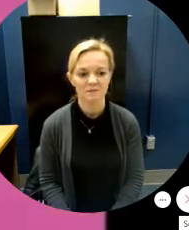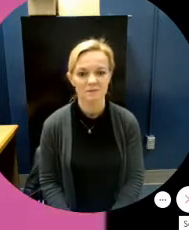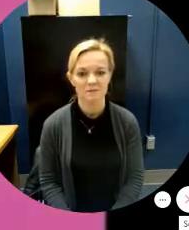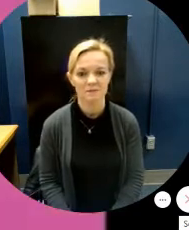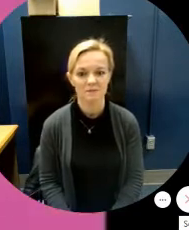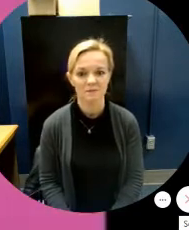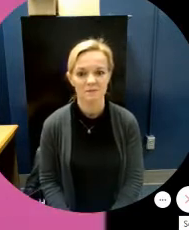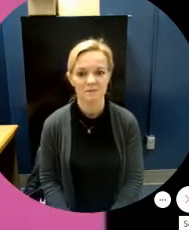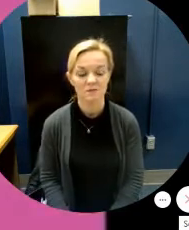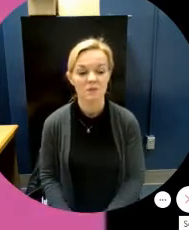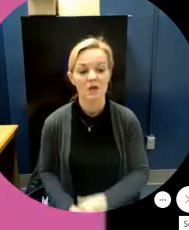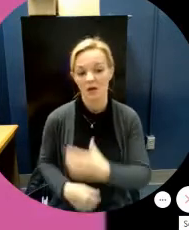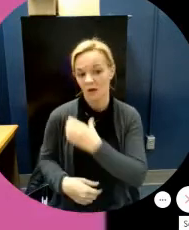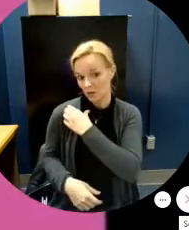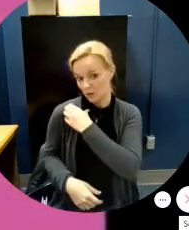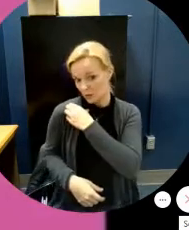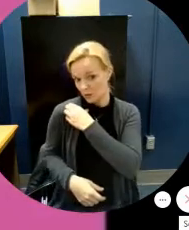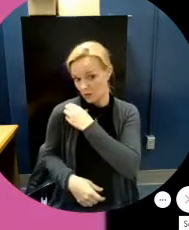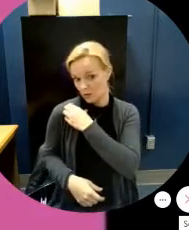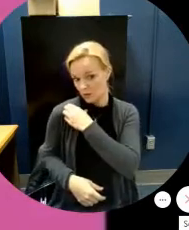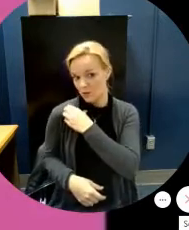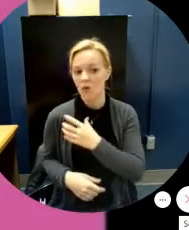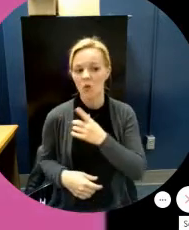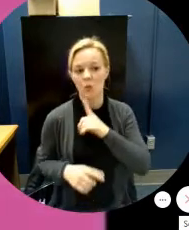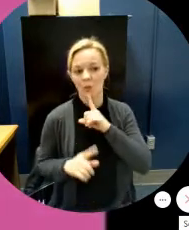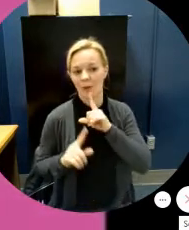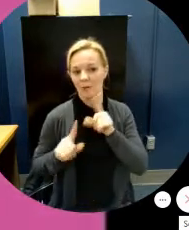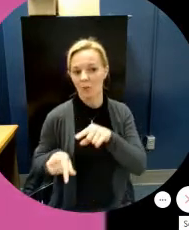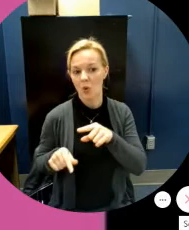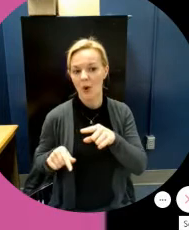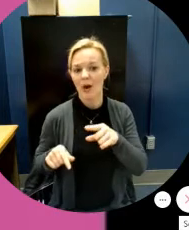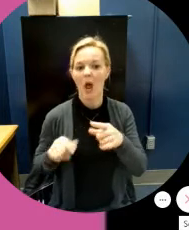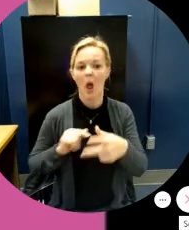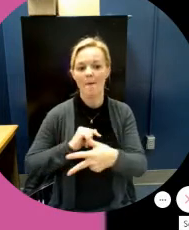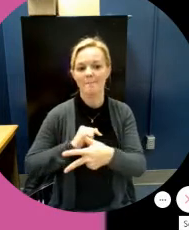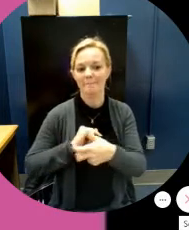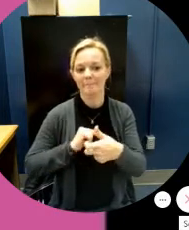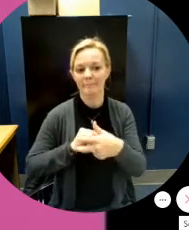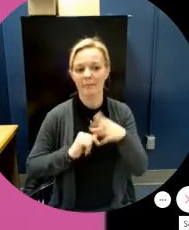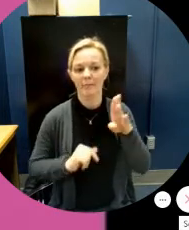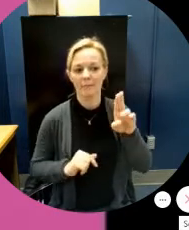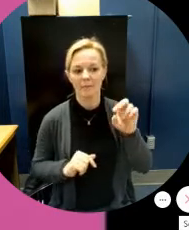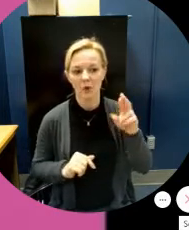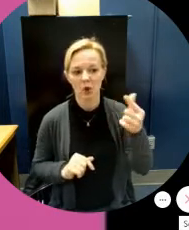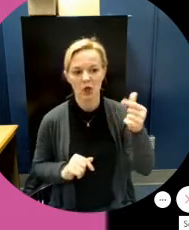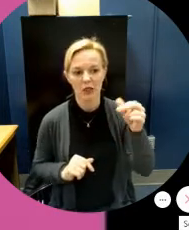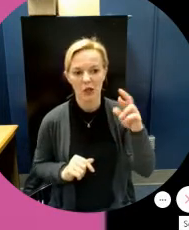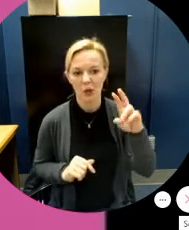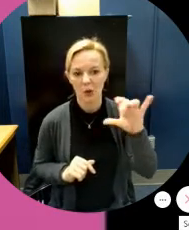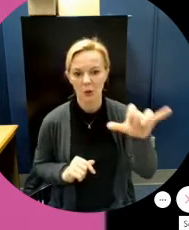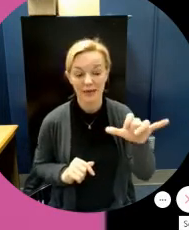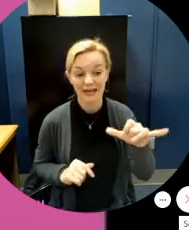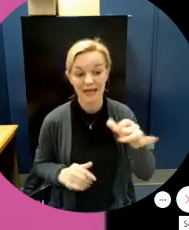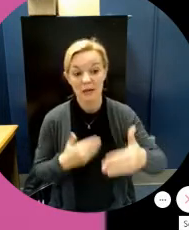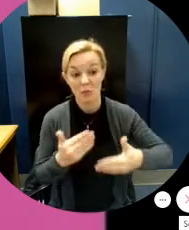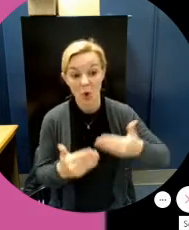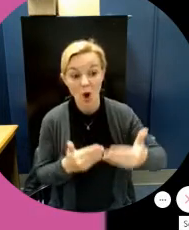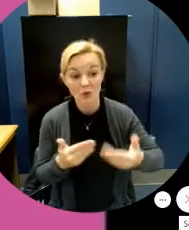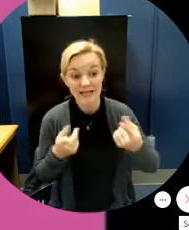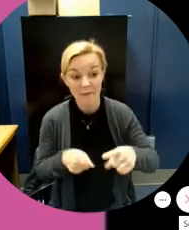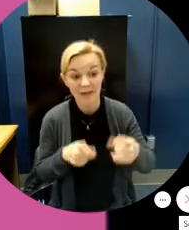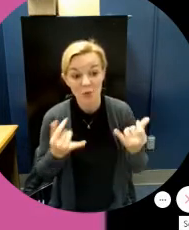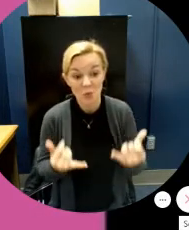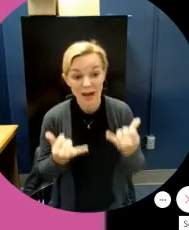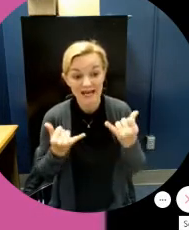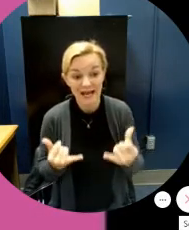Unit 137 reported a burglary in progress, worldwide storage 5420